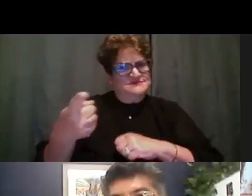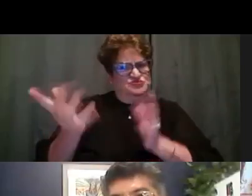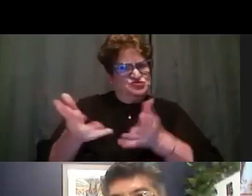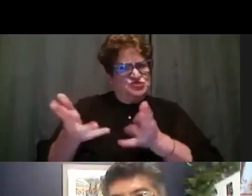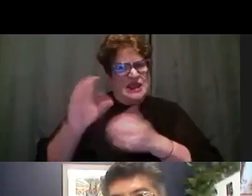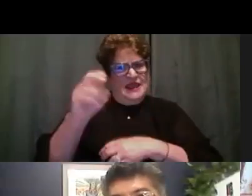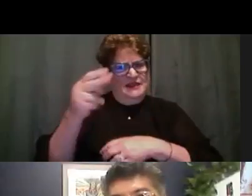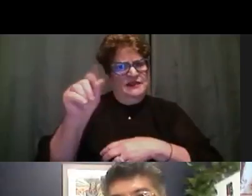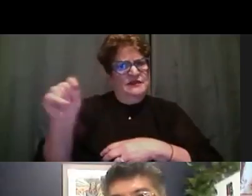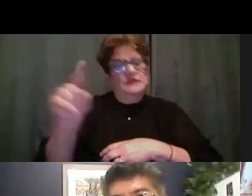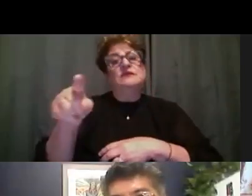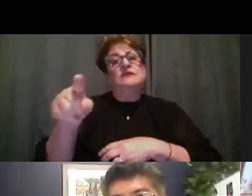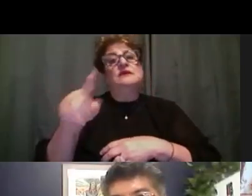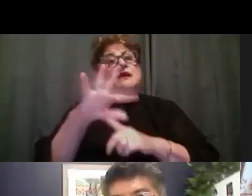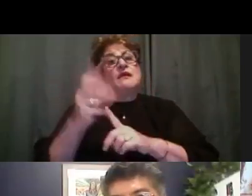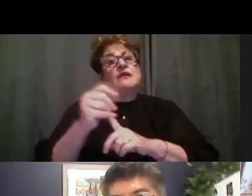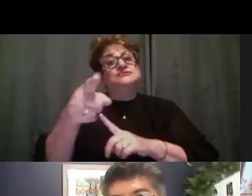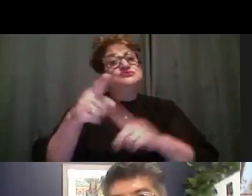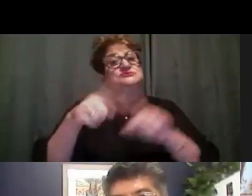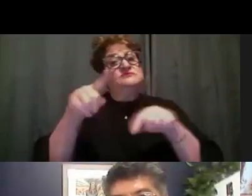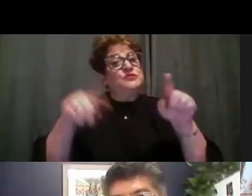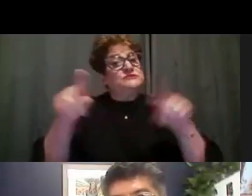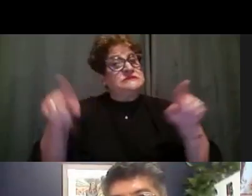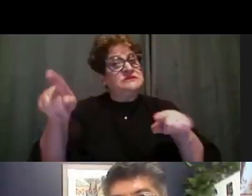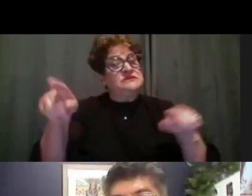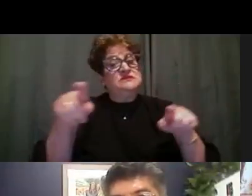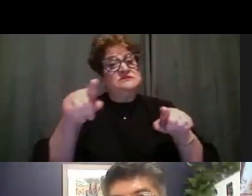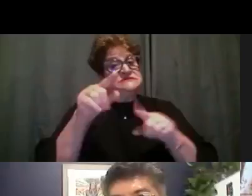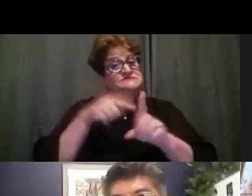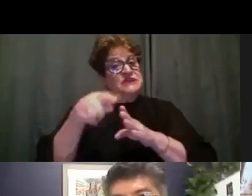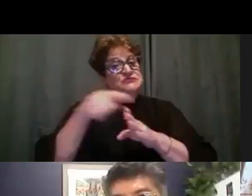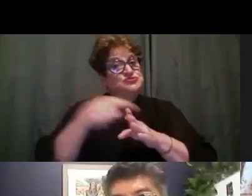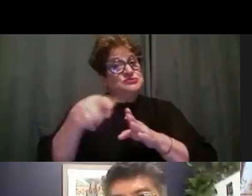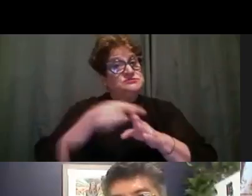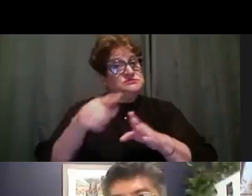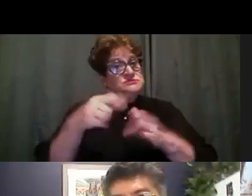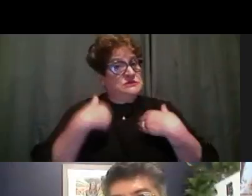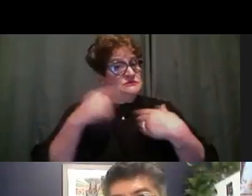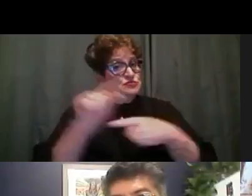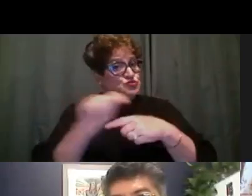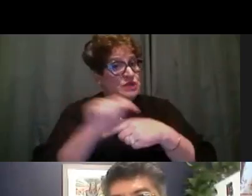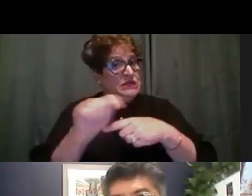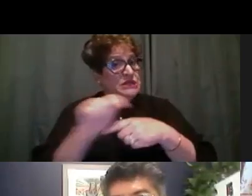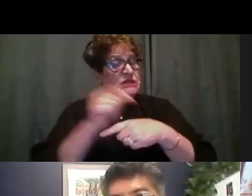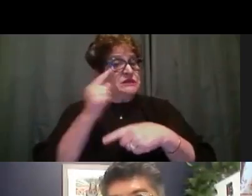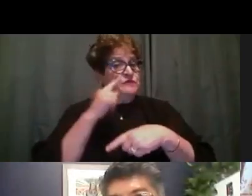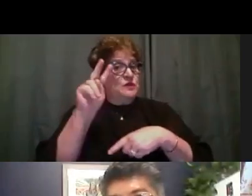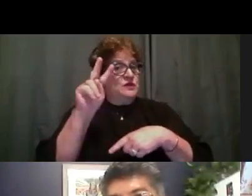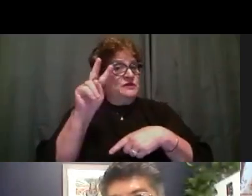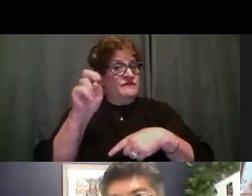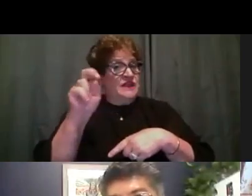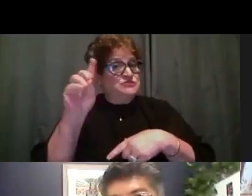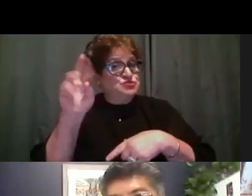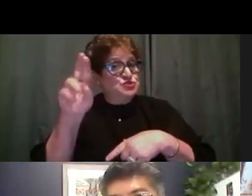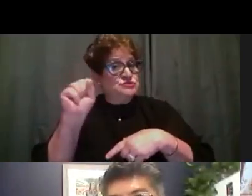cultural diversity specialists at the regional centers available for trainings for vendors and providers or individuals?